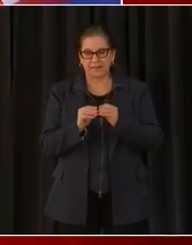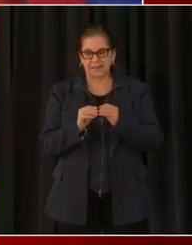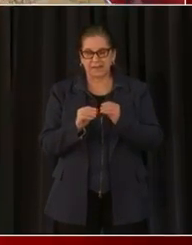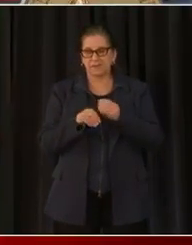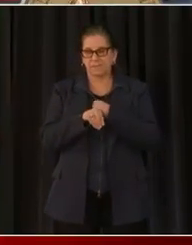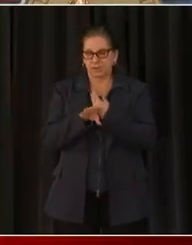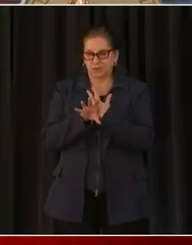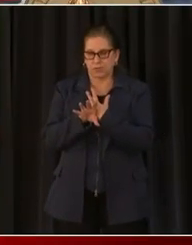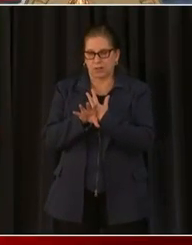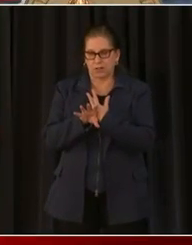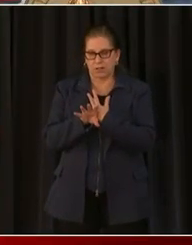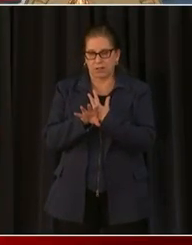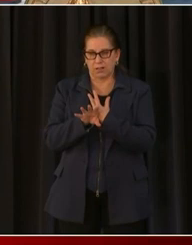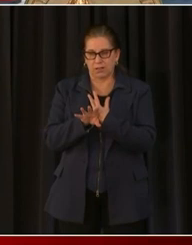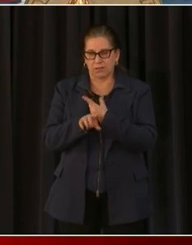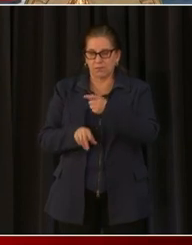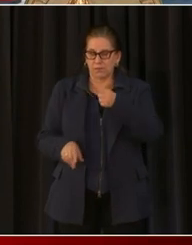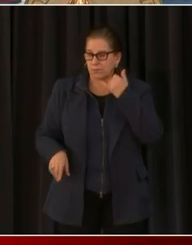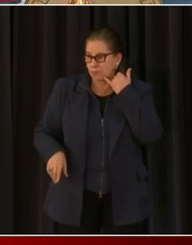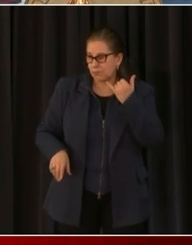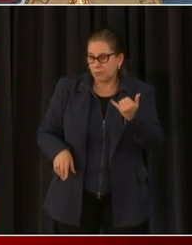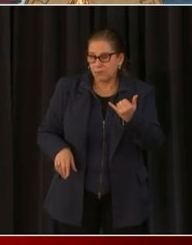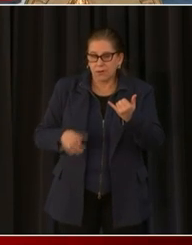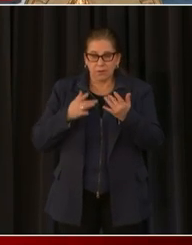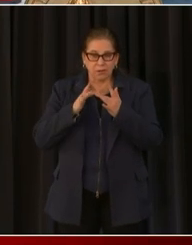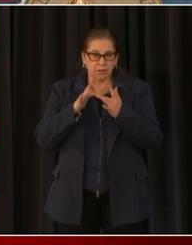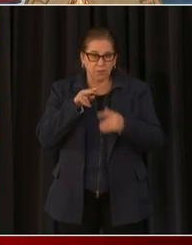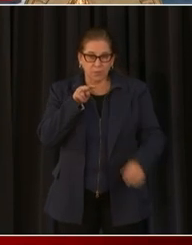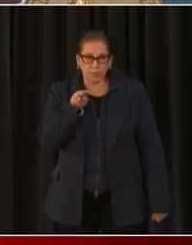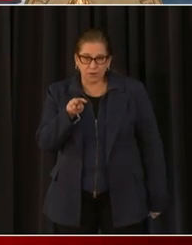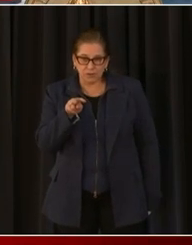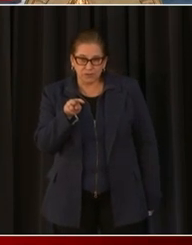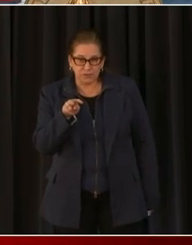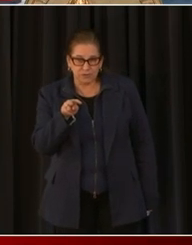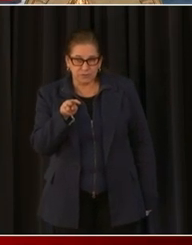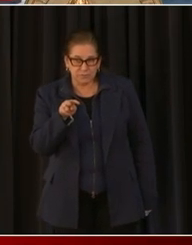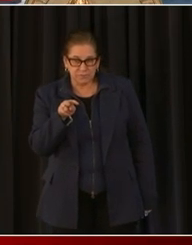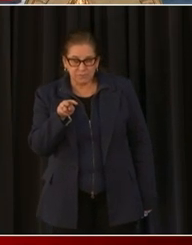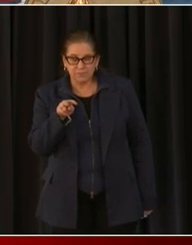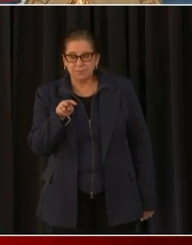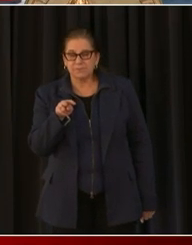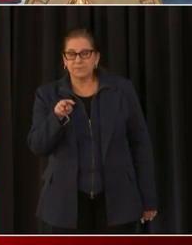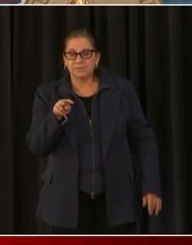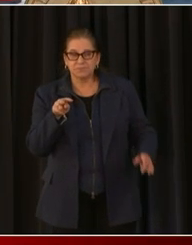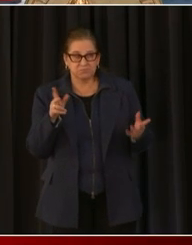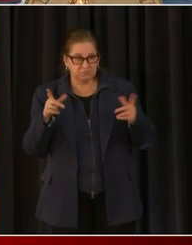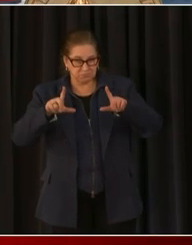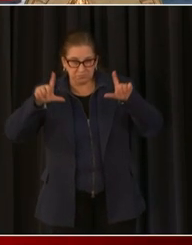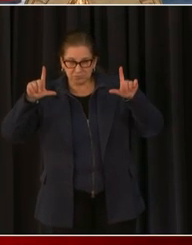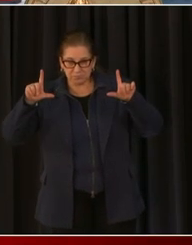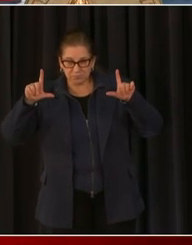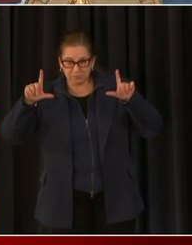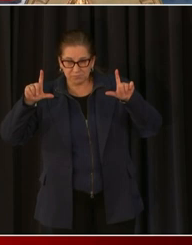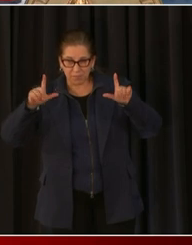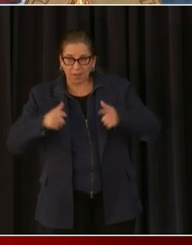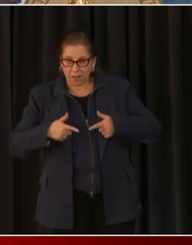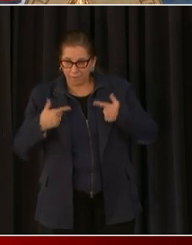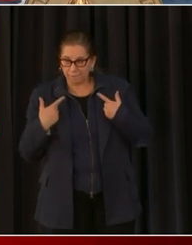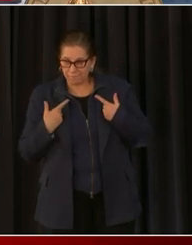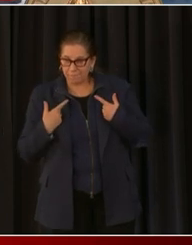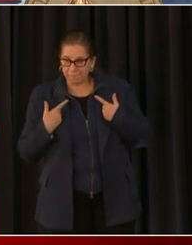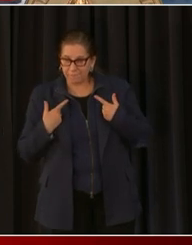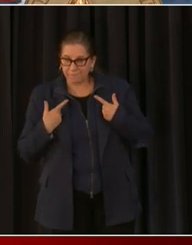virtual, and you can dial in and also watch online, watch live,